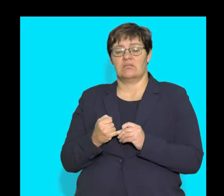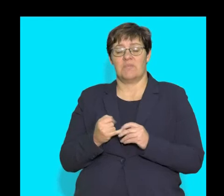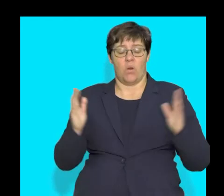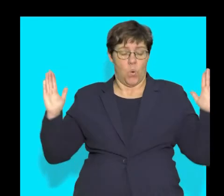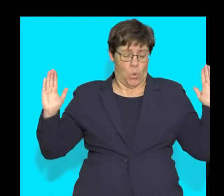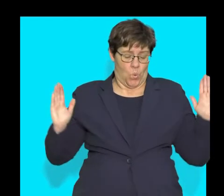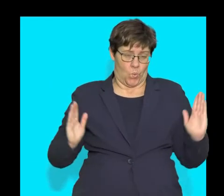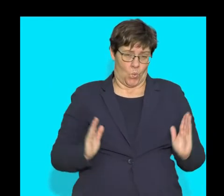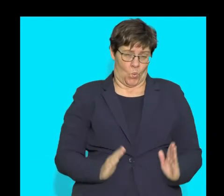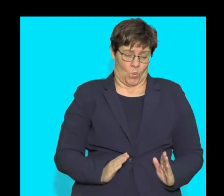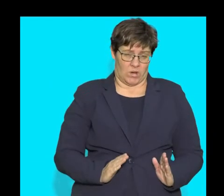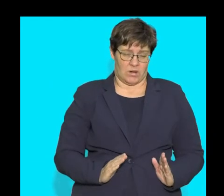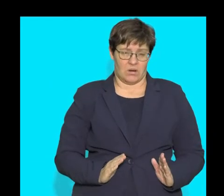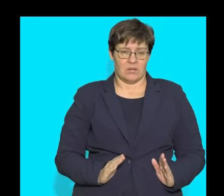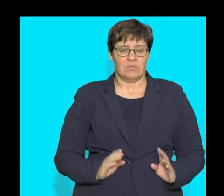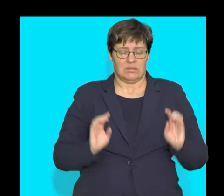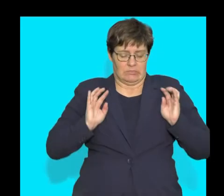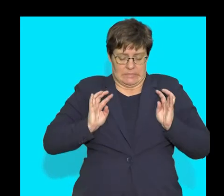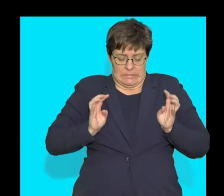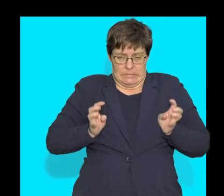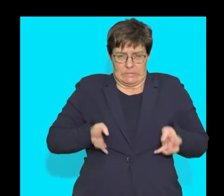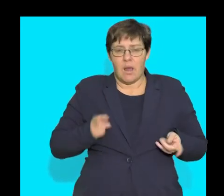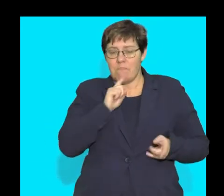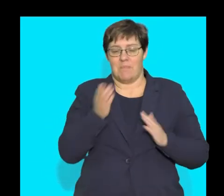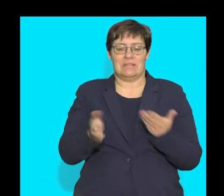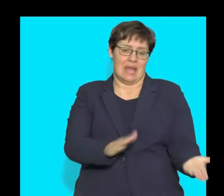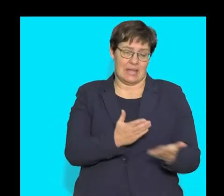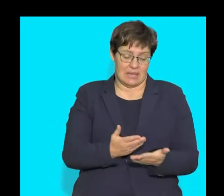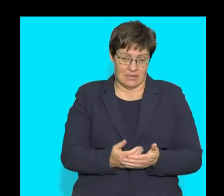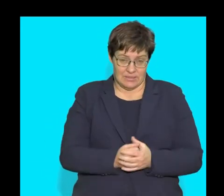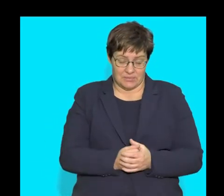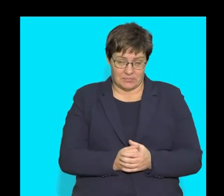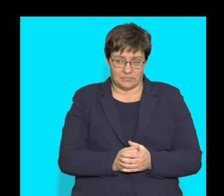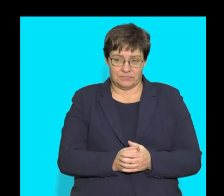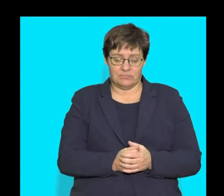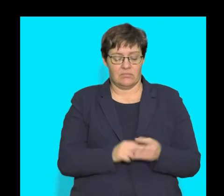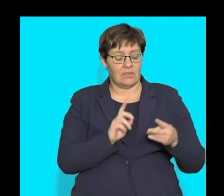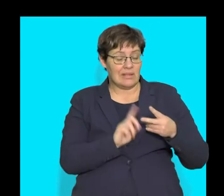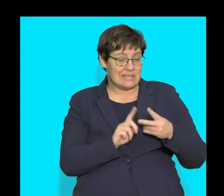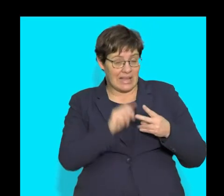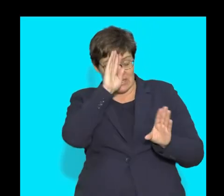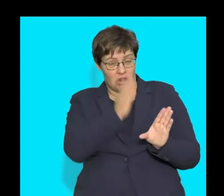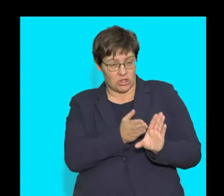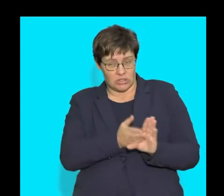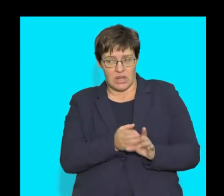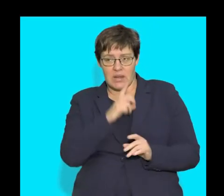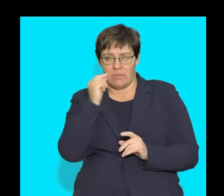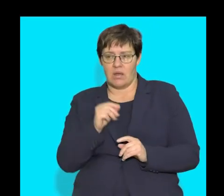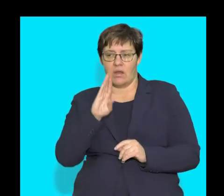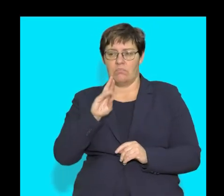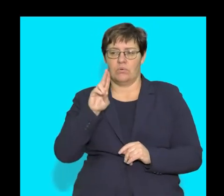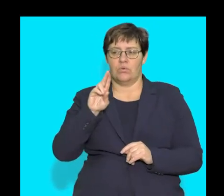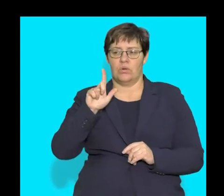having excessive weight loss to a point that it could be fatal. Another psychological condition is